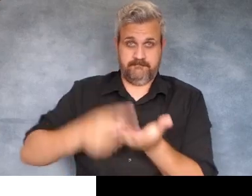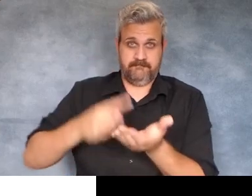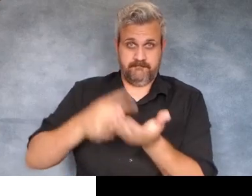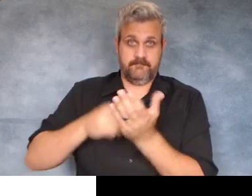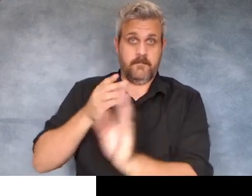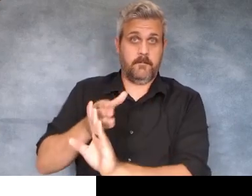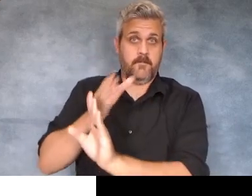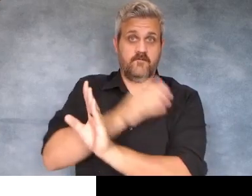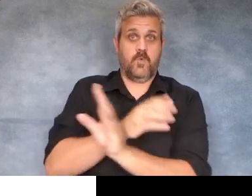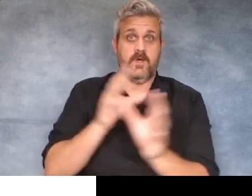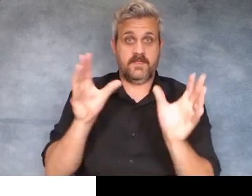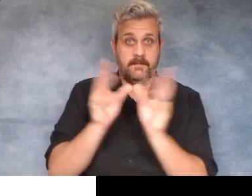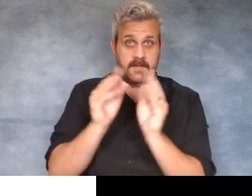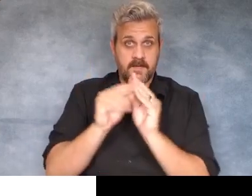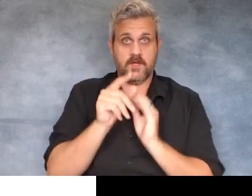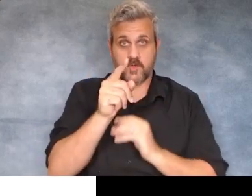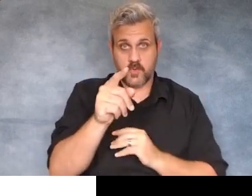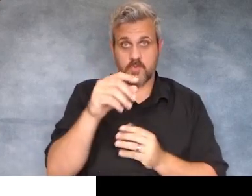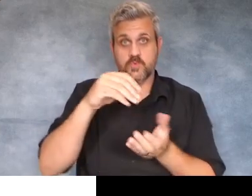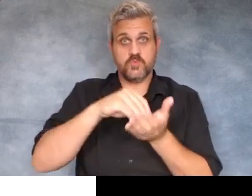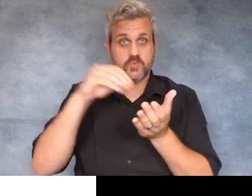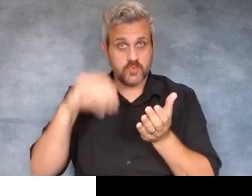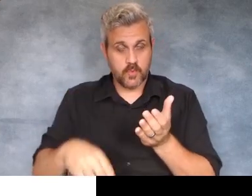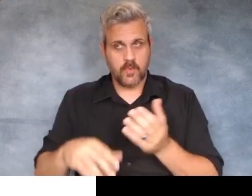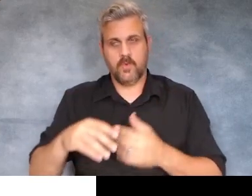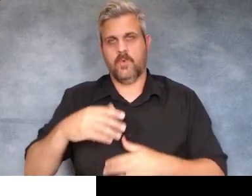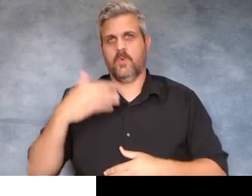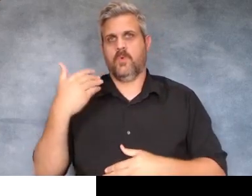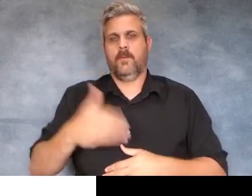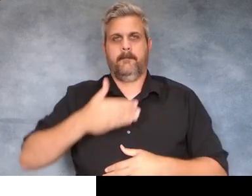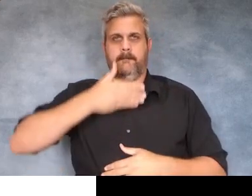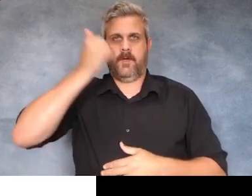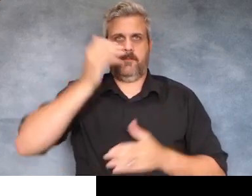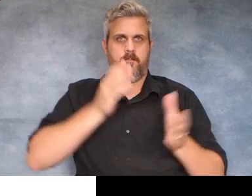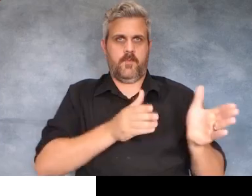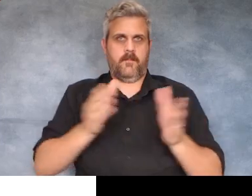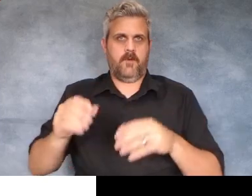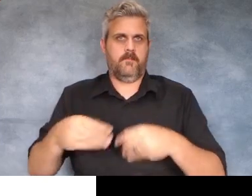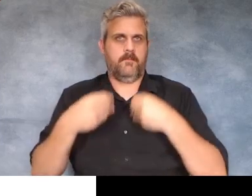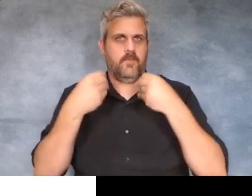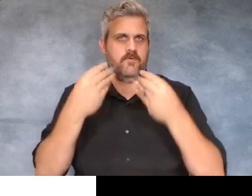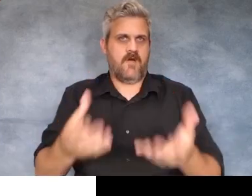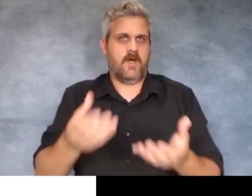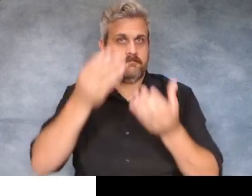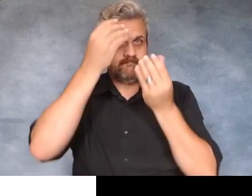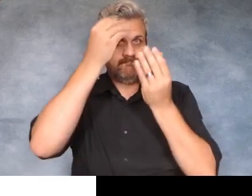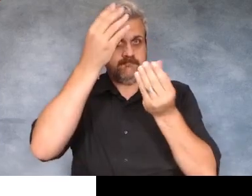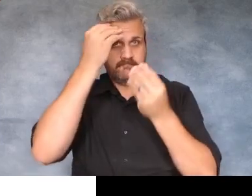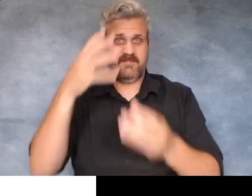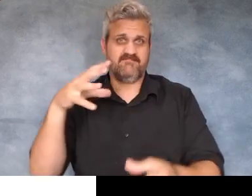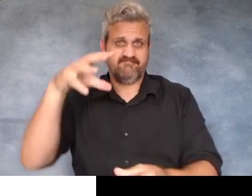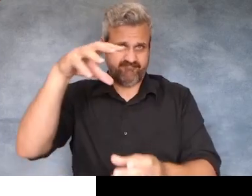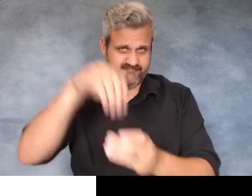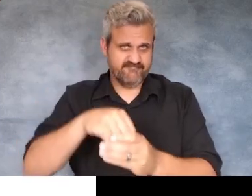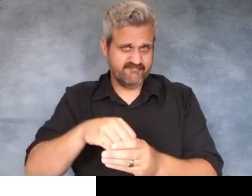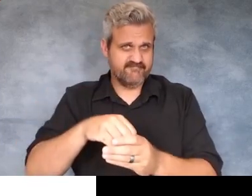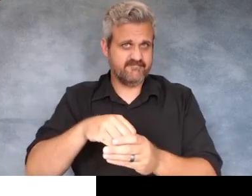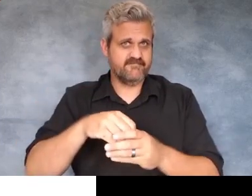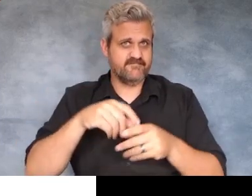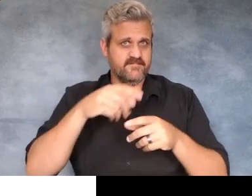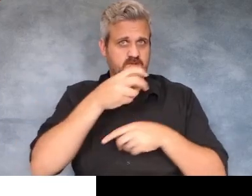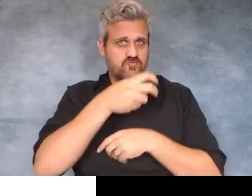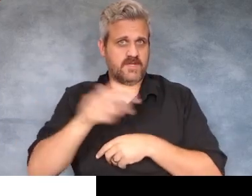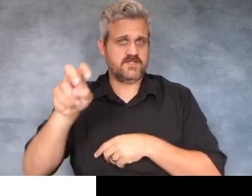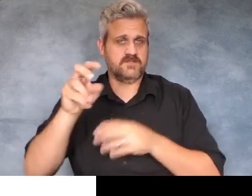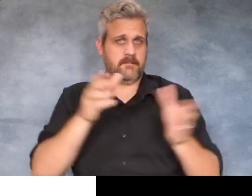the meeting, both you and your student will be better prepared to provide input and actively participate in the ARC transition